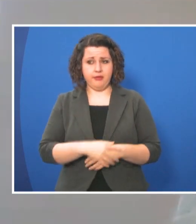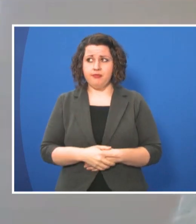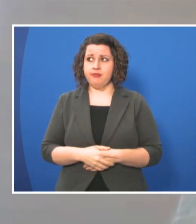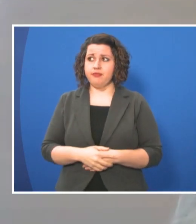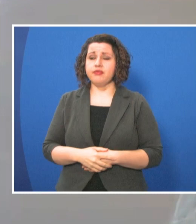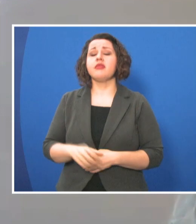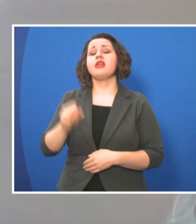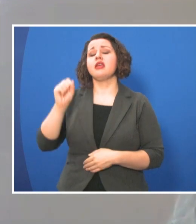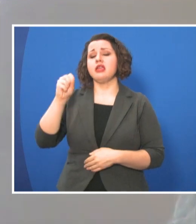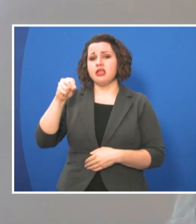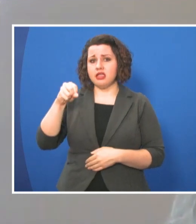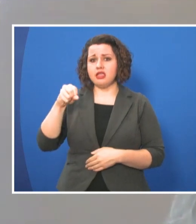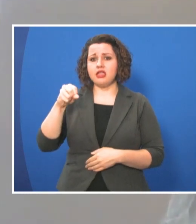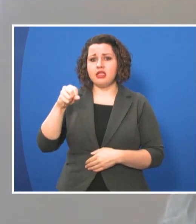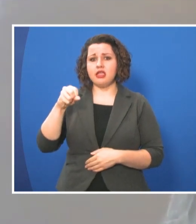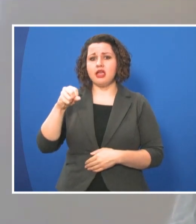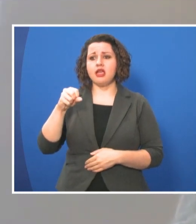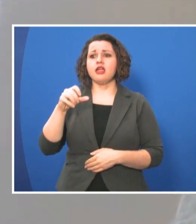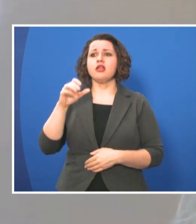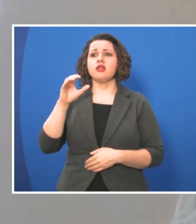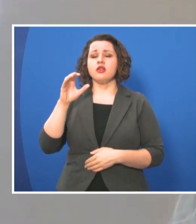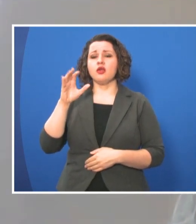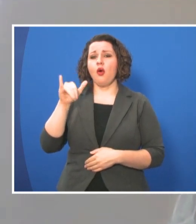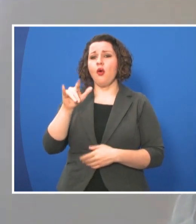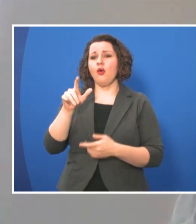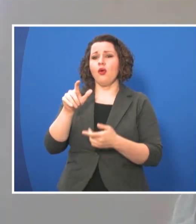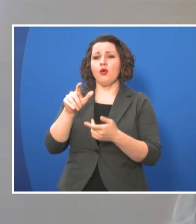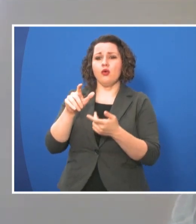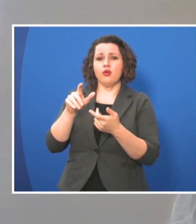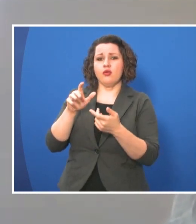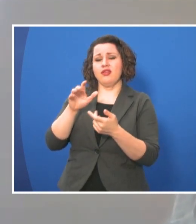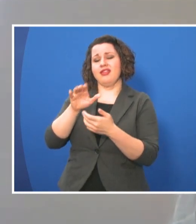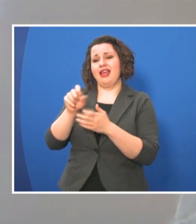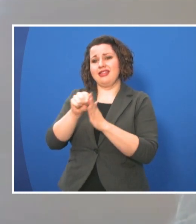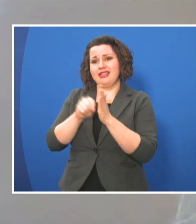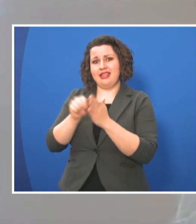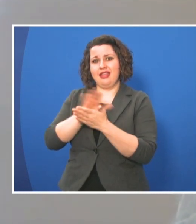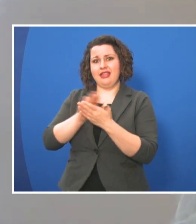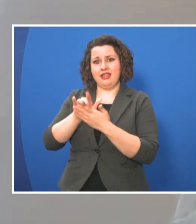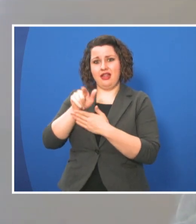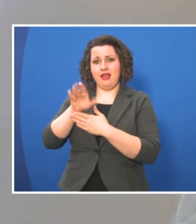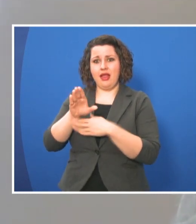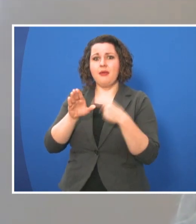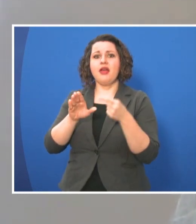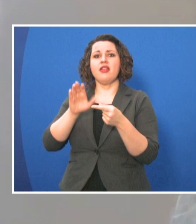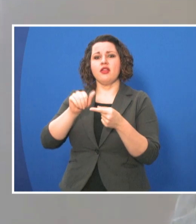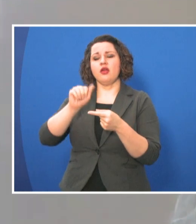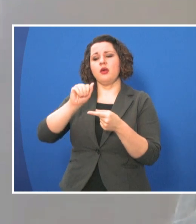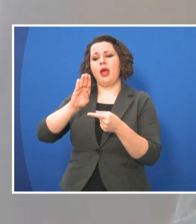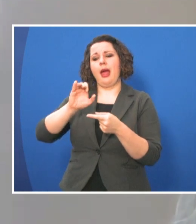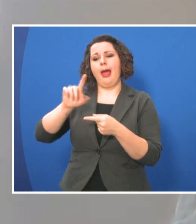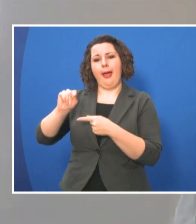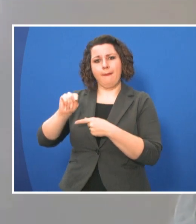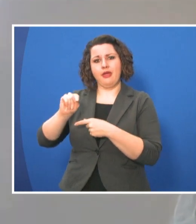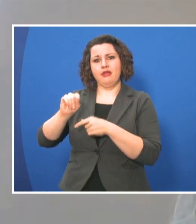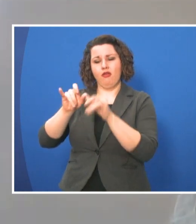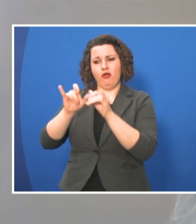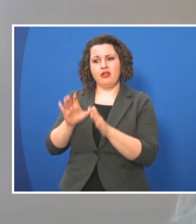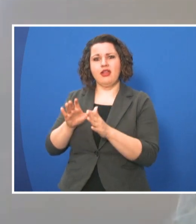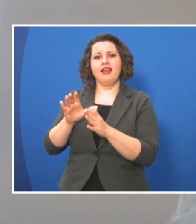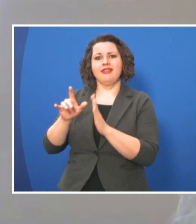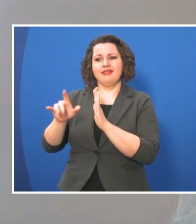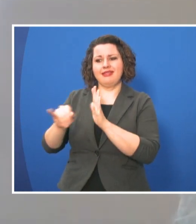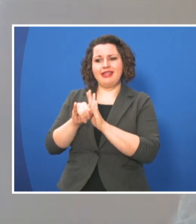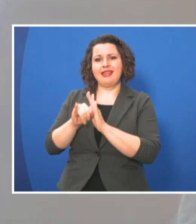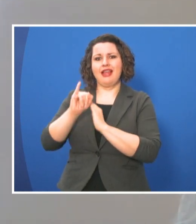Yeah, so the exact assay that our state hygienic laboratory is using is an Abbott Architect that detects